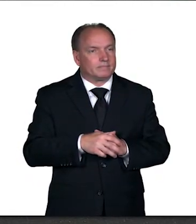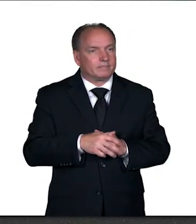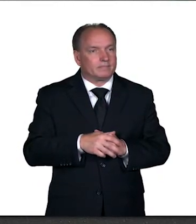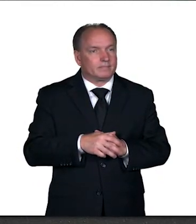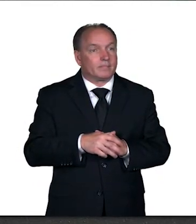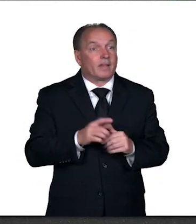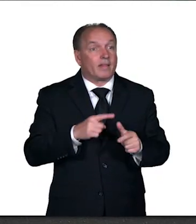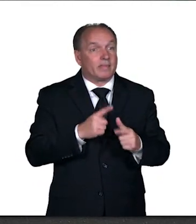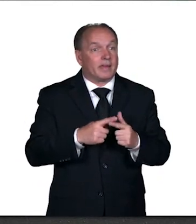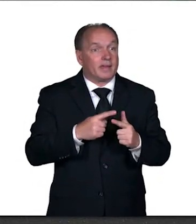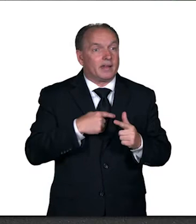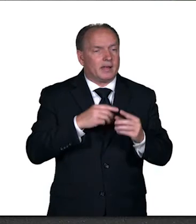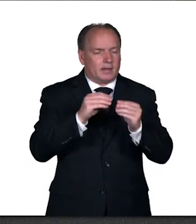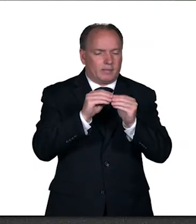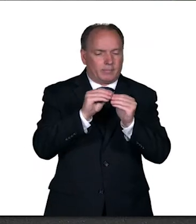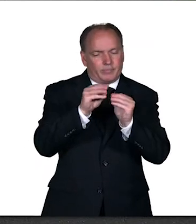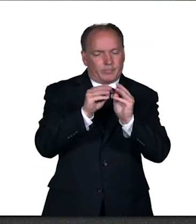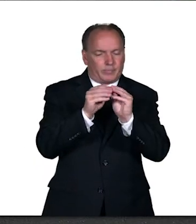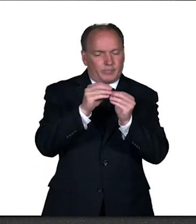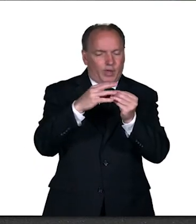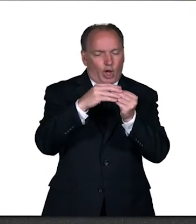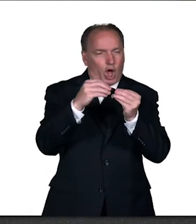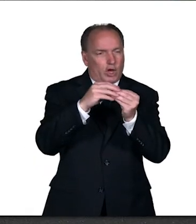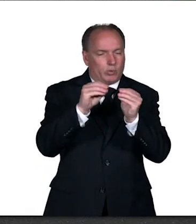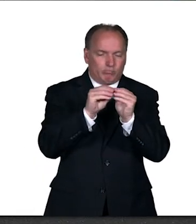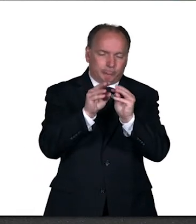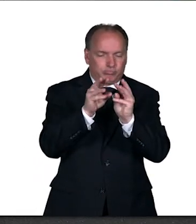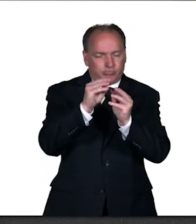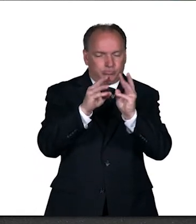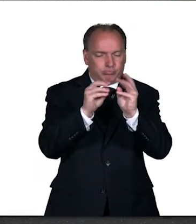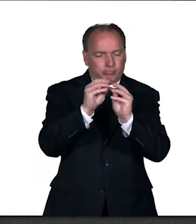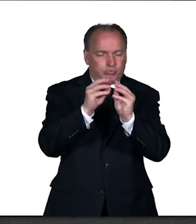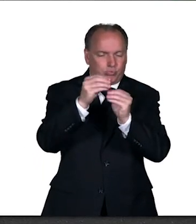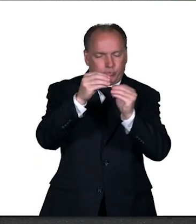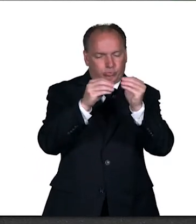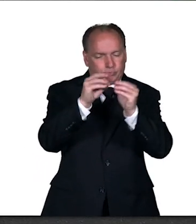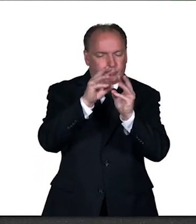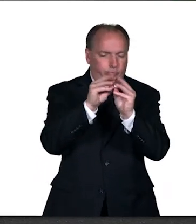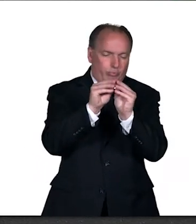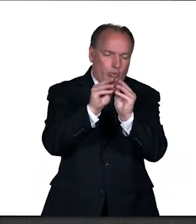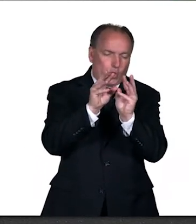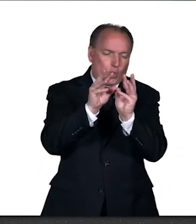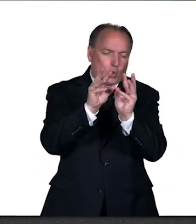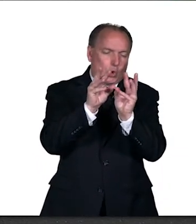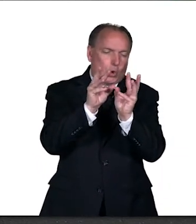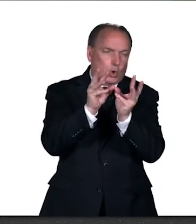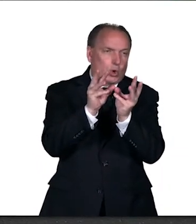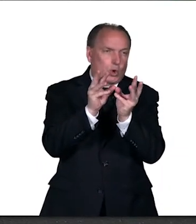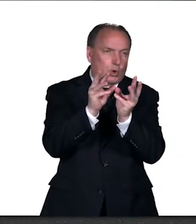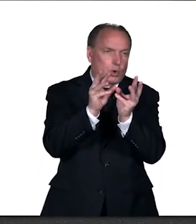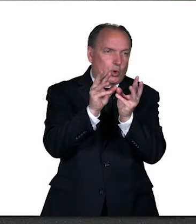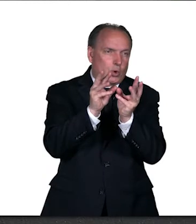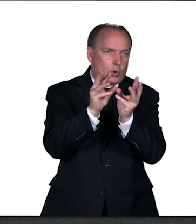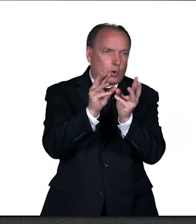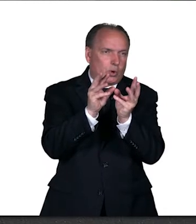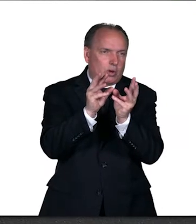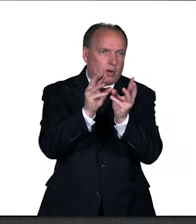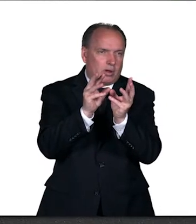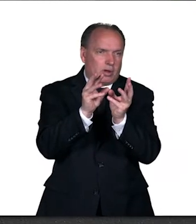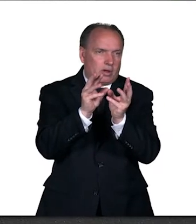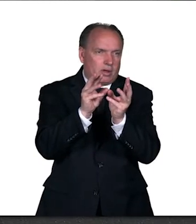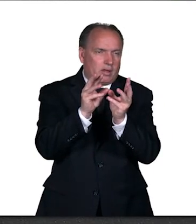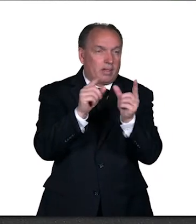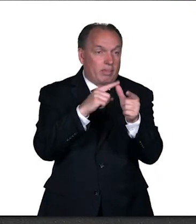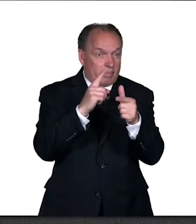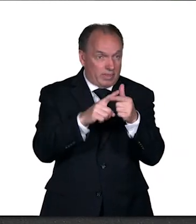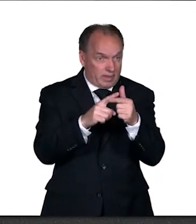page. Then I'm going to fluff out my cotton ball, just kind of pull it apart a little bit to make it a little bit bigger.